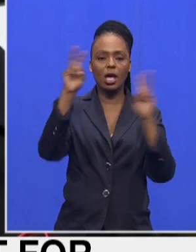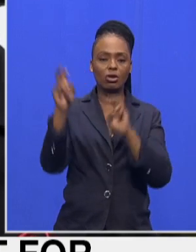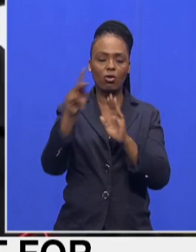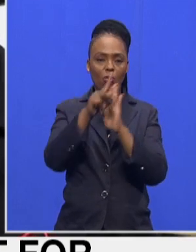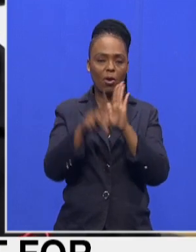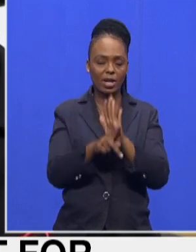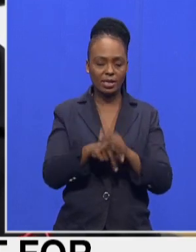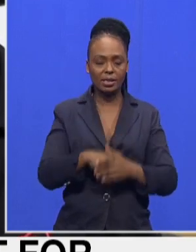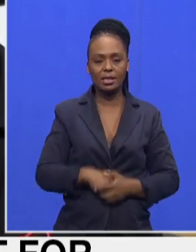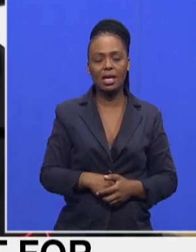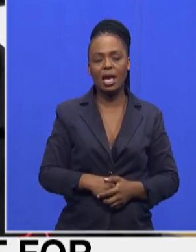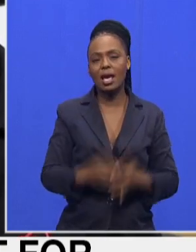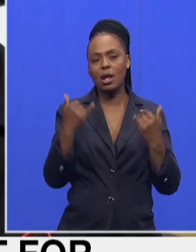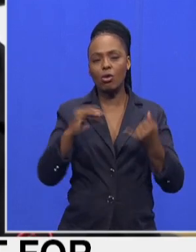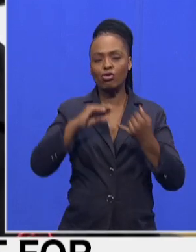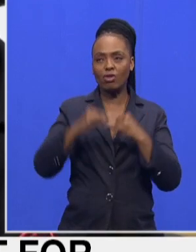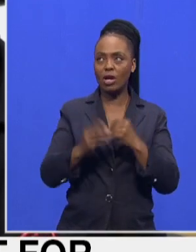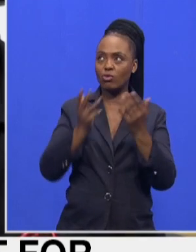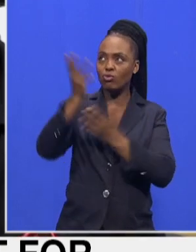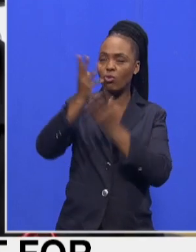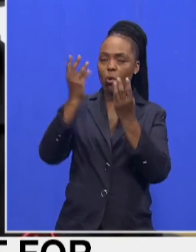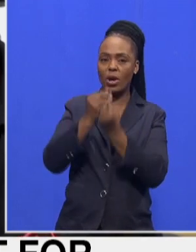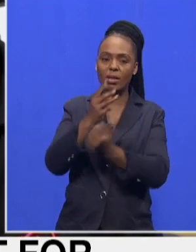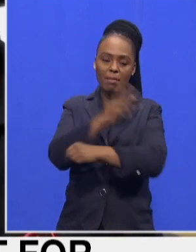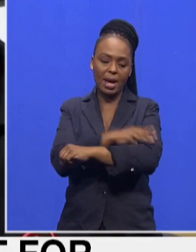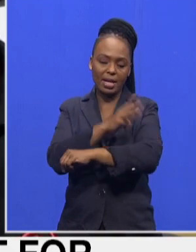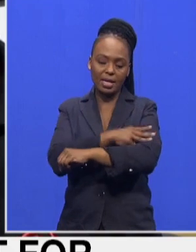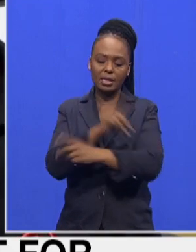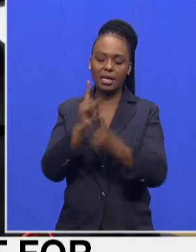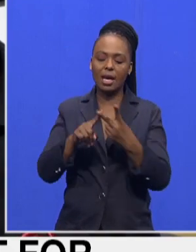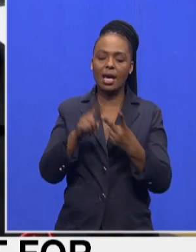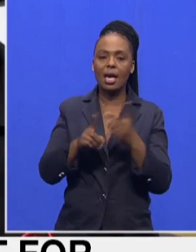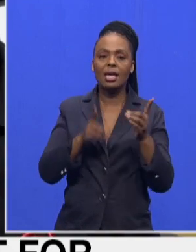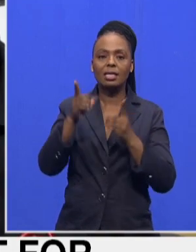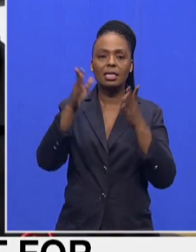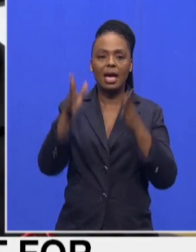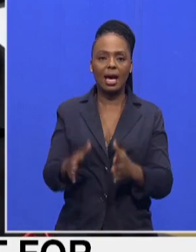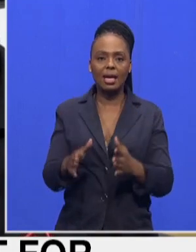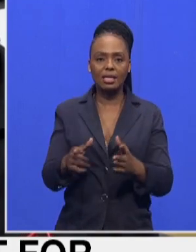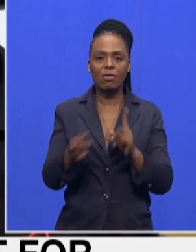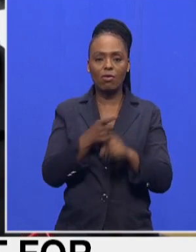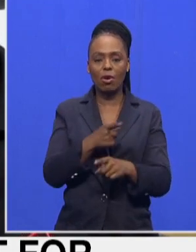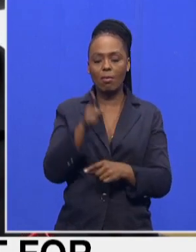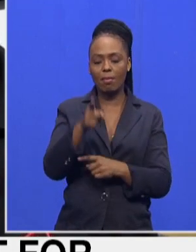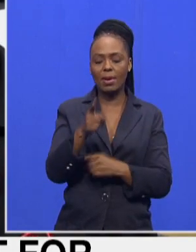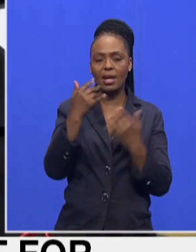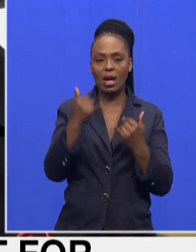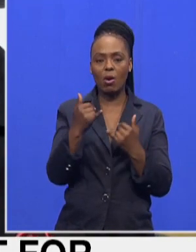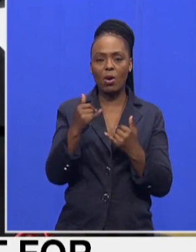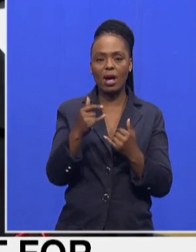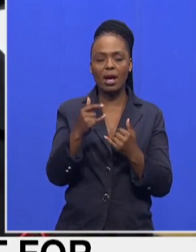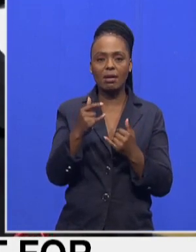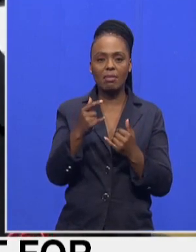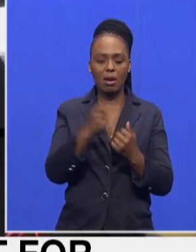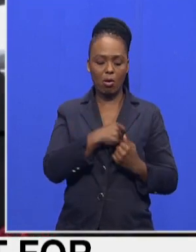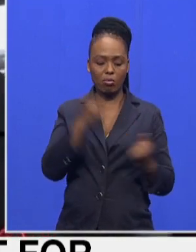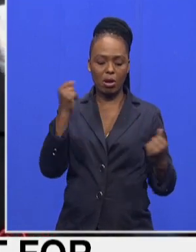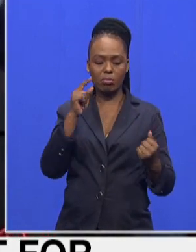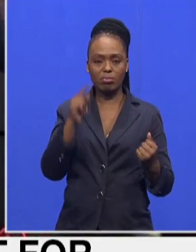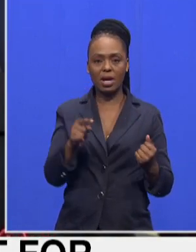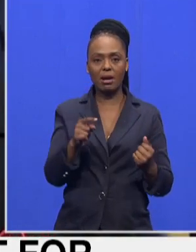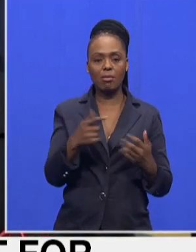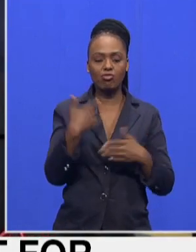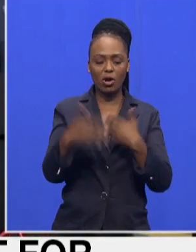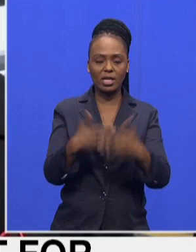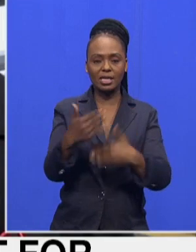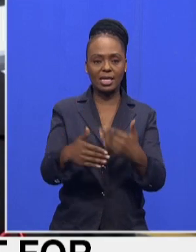just trying to constantly engage with management, and the directive was given by council that a mediation process should take place today. So we hope that today